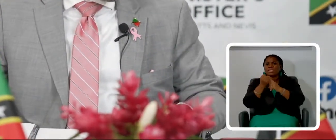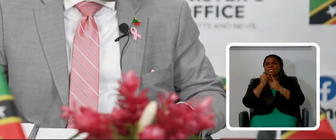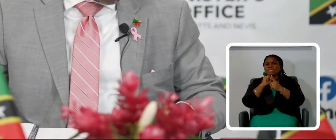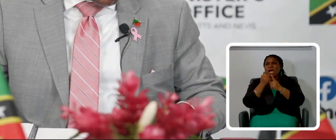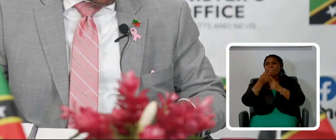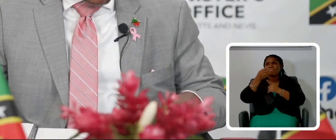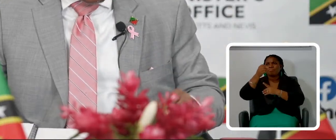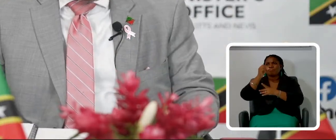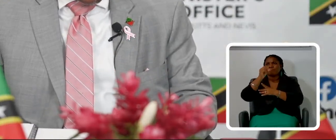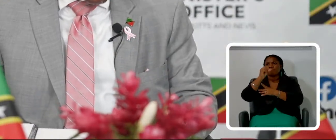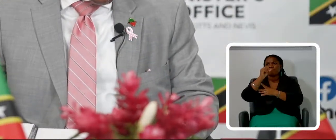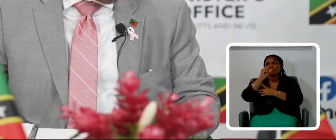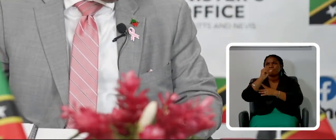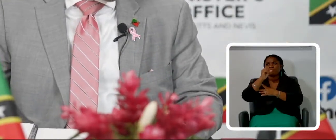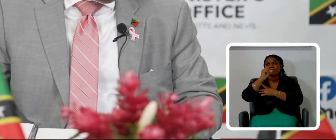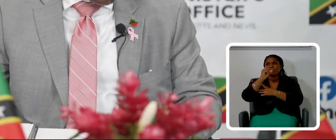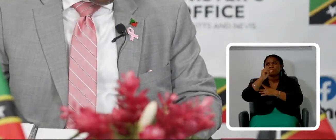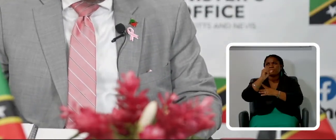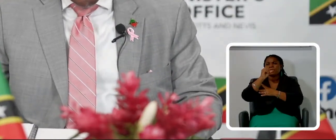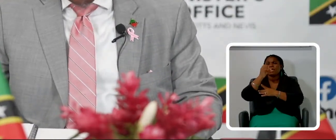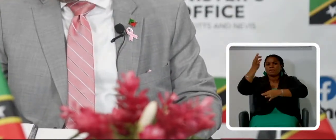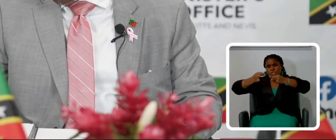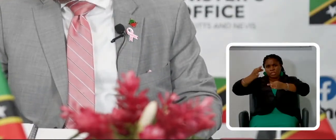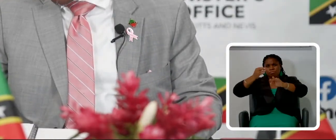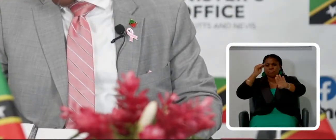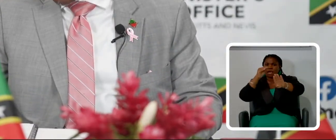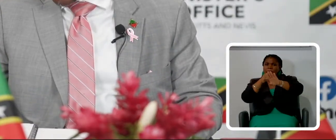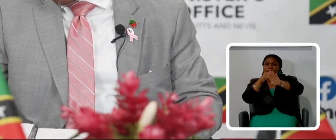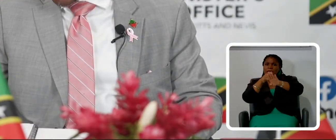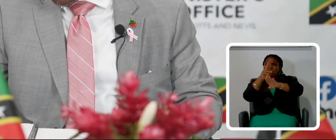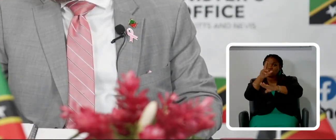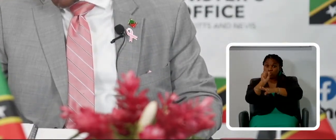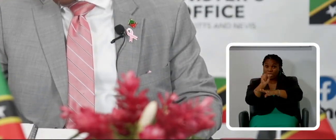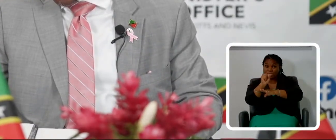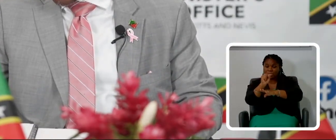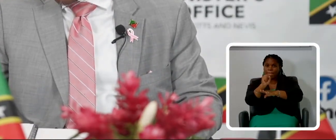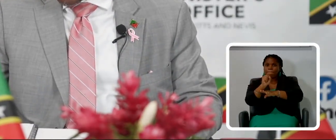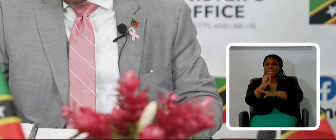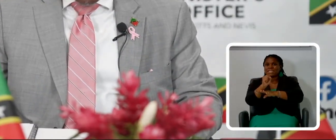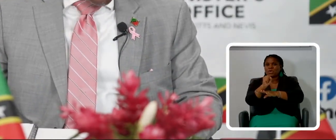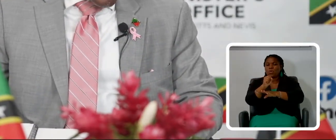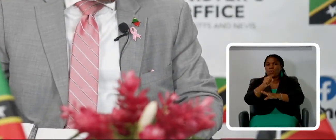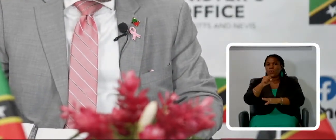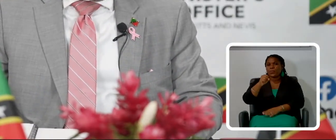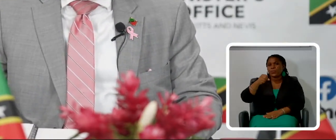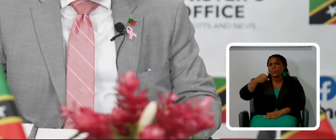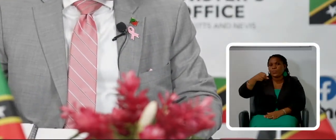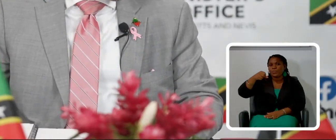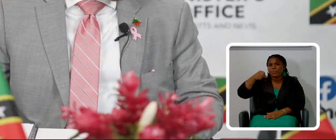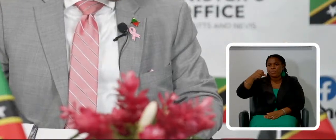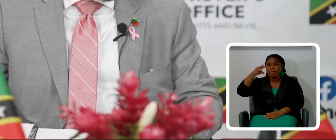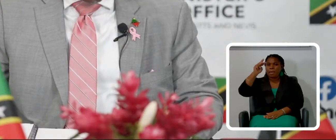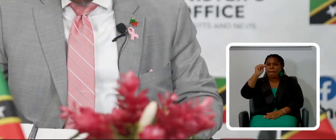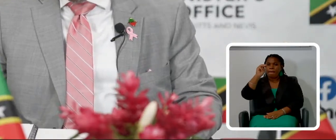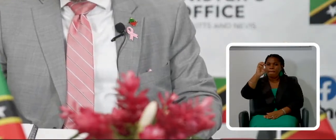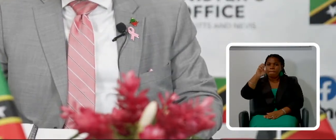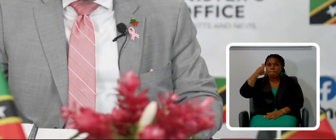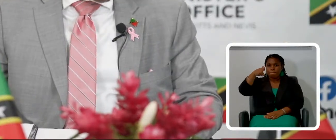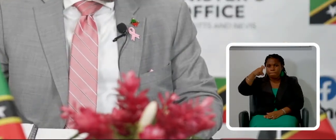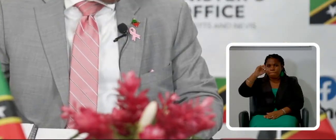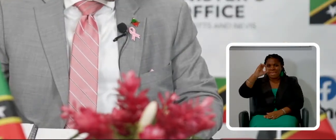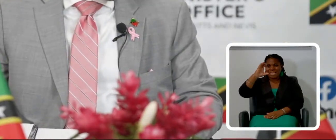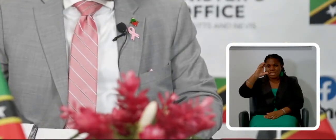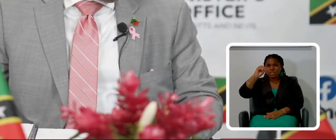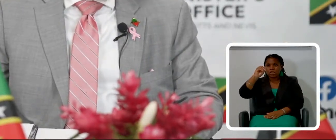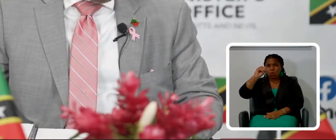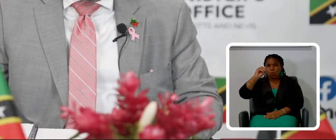Mexico has brought a case against the gun manufacturers of the United States, a landmark case. And the Supreme Court is now